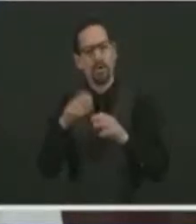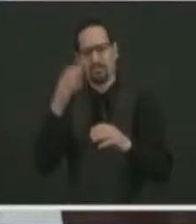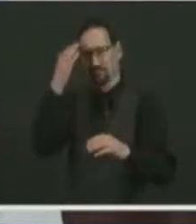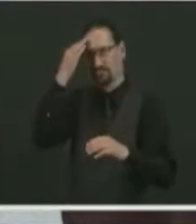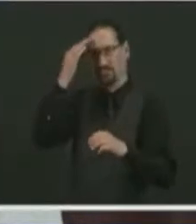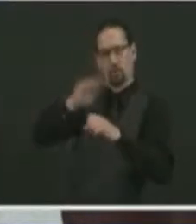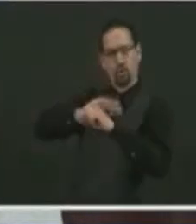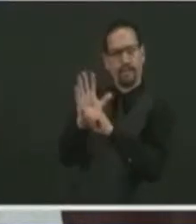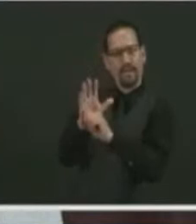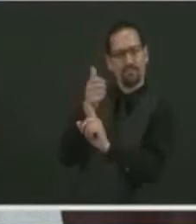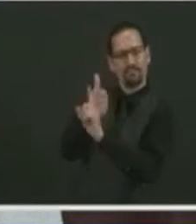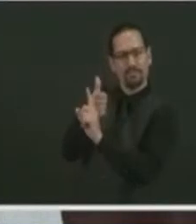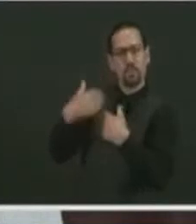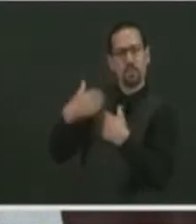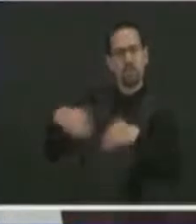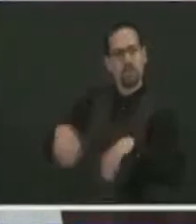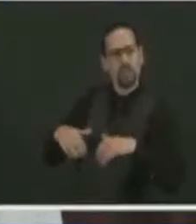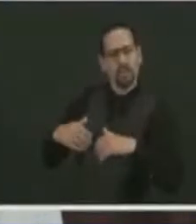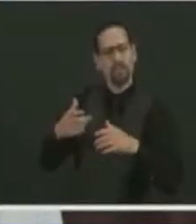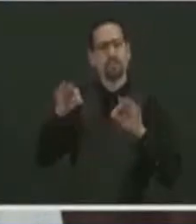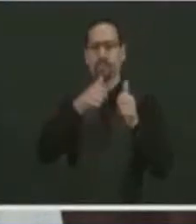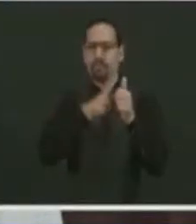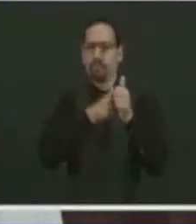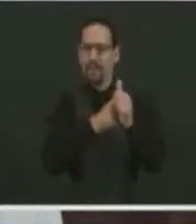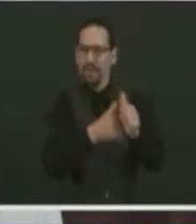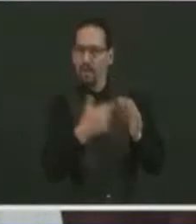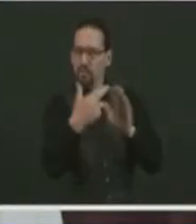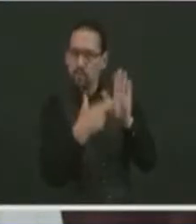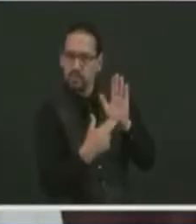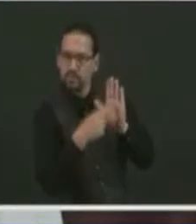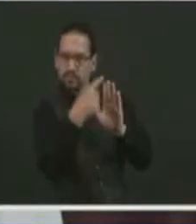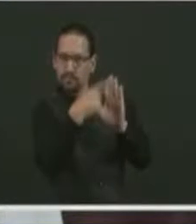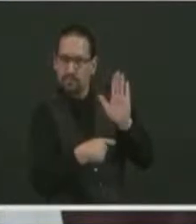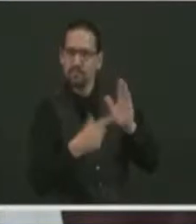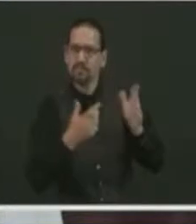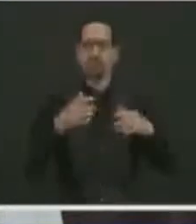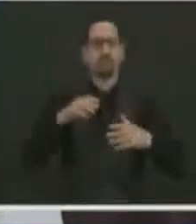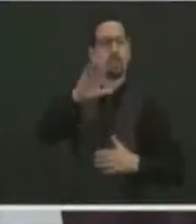go. And the more we continue to do that, the better off we'll all be.